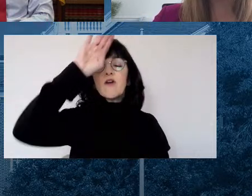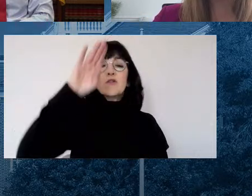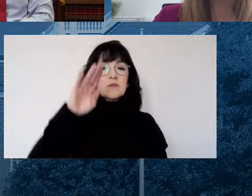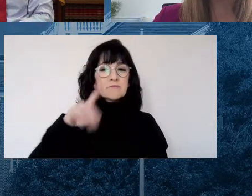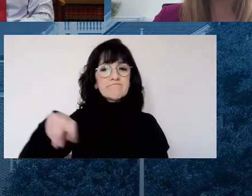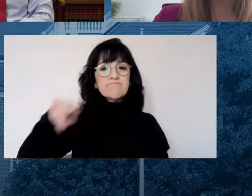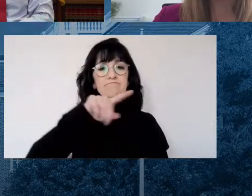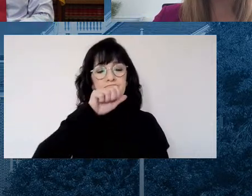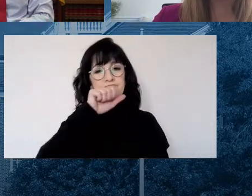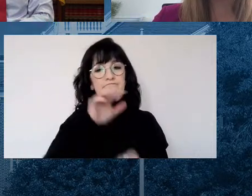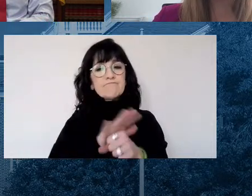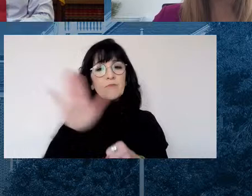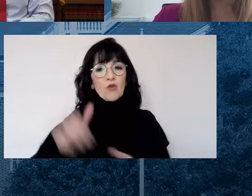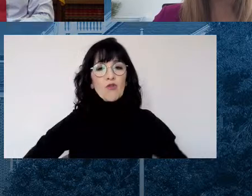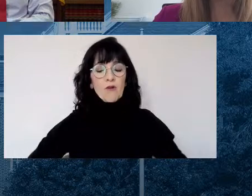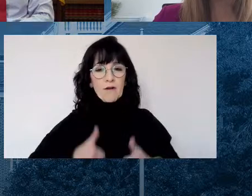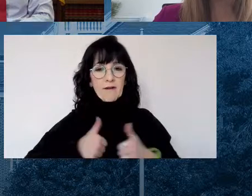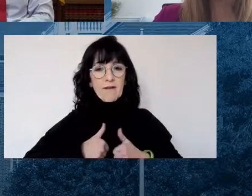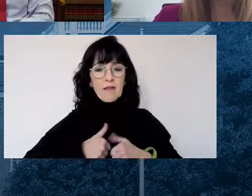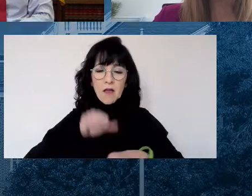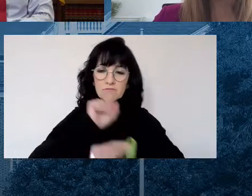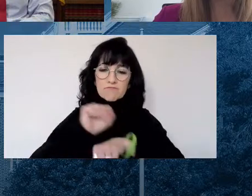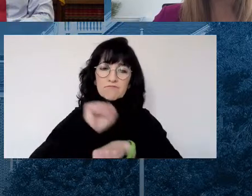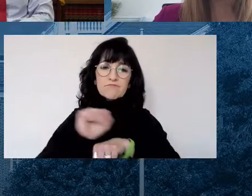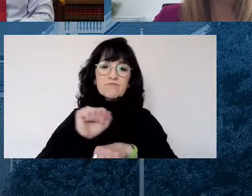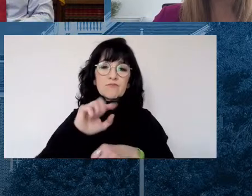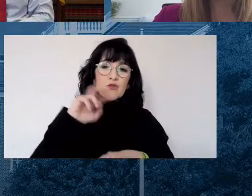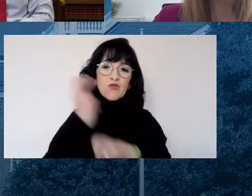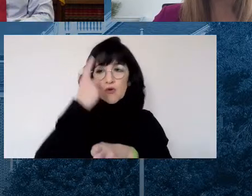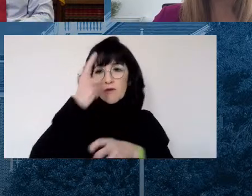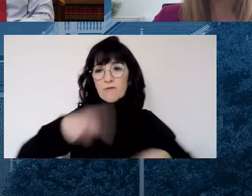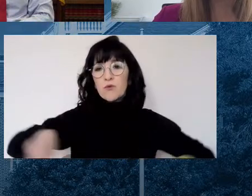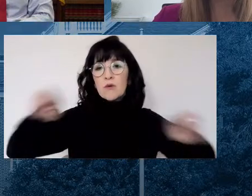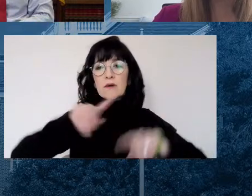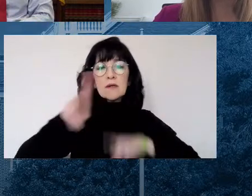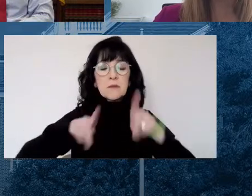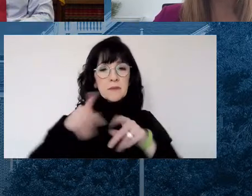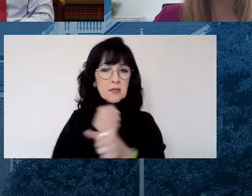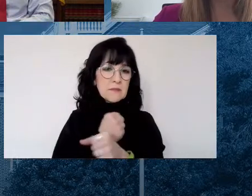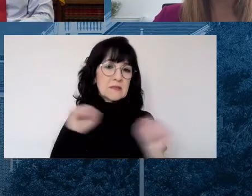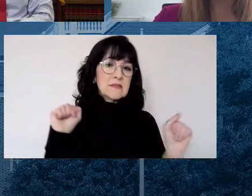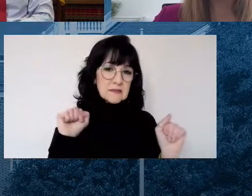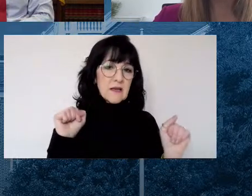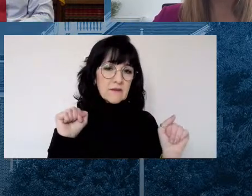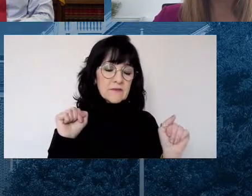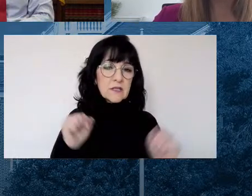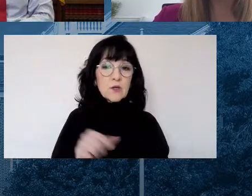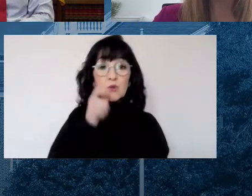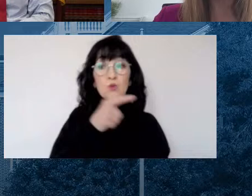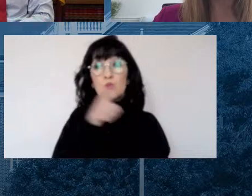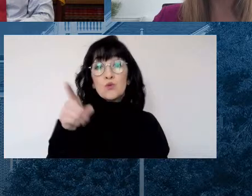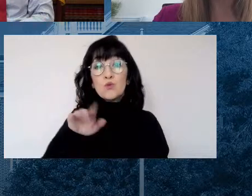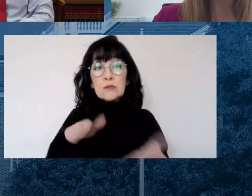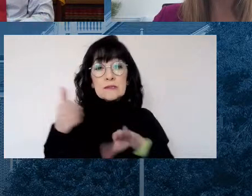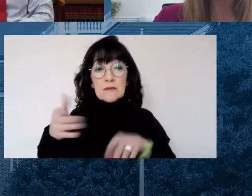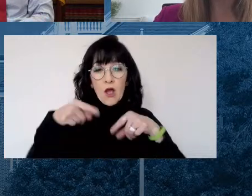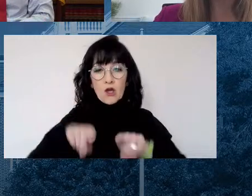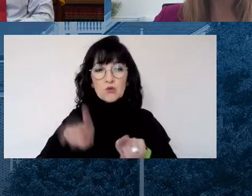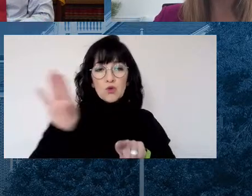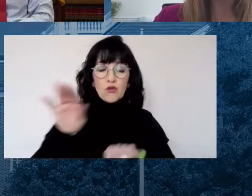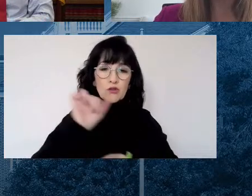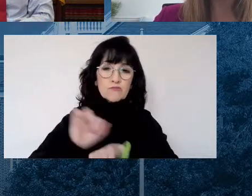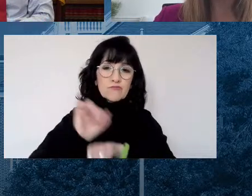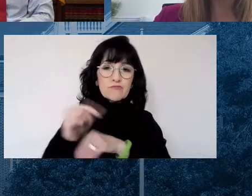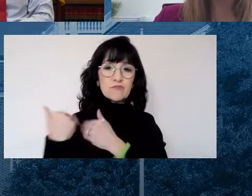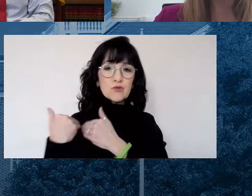and fire services, emergency services. And our thanks go out to all those teams for the response to